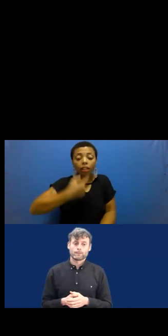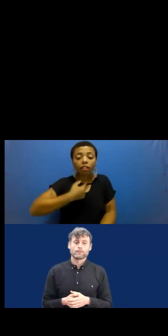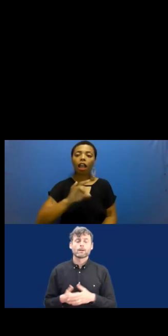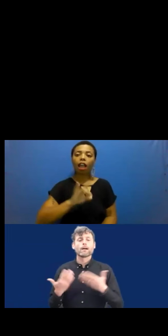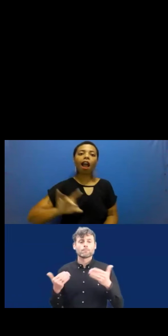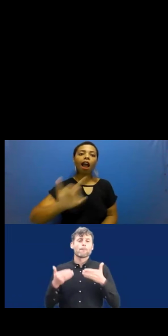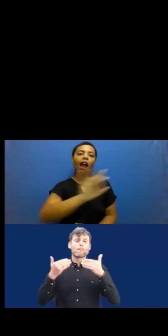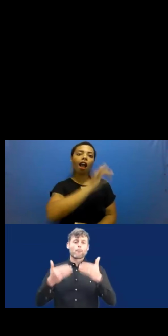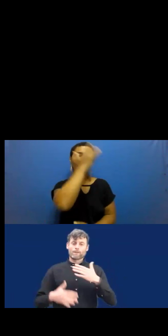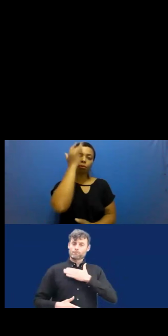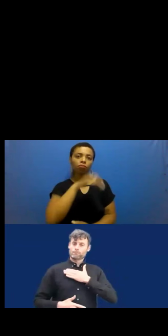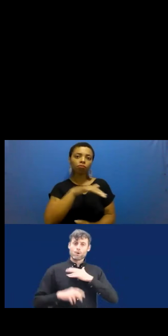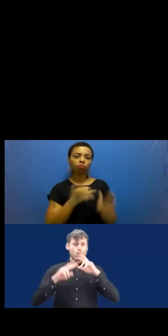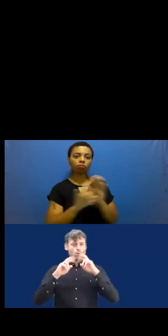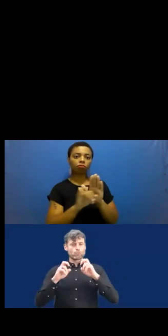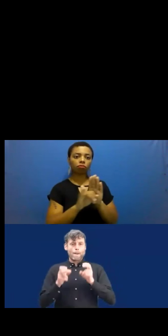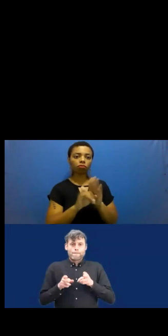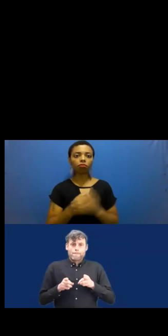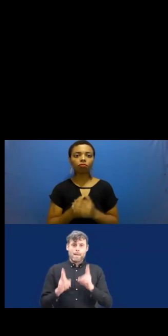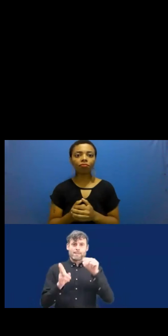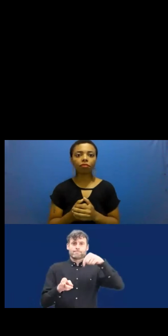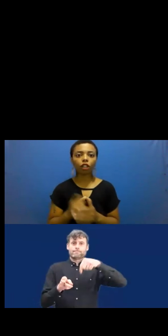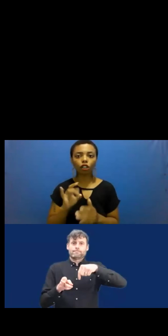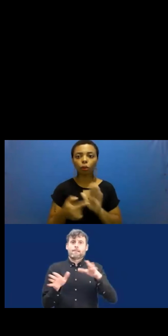Let's step to the methods.